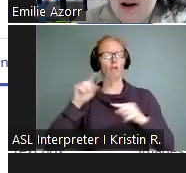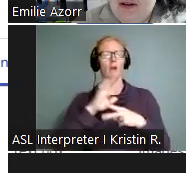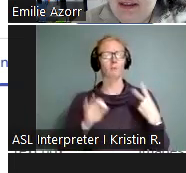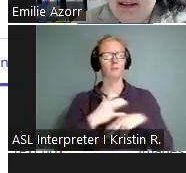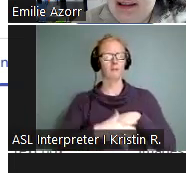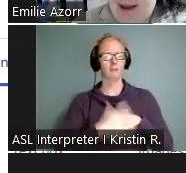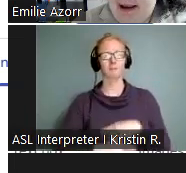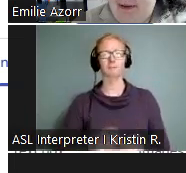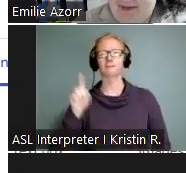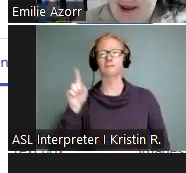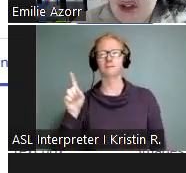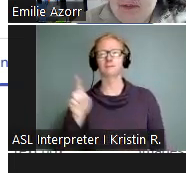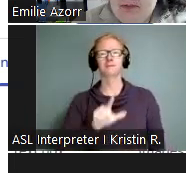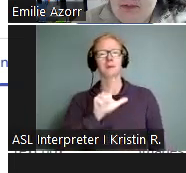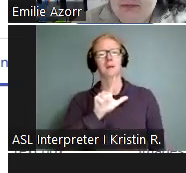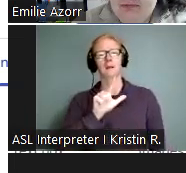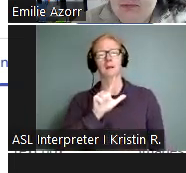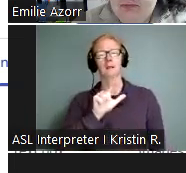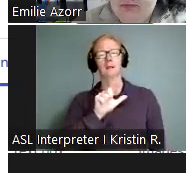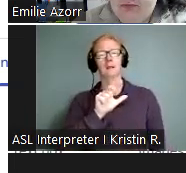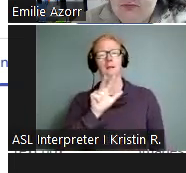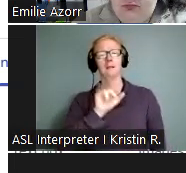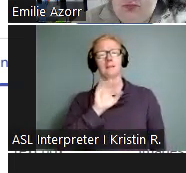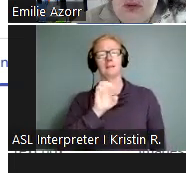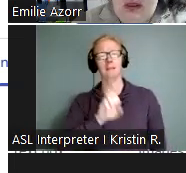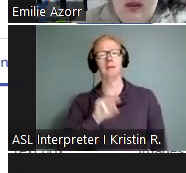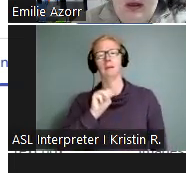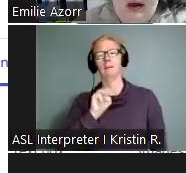We're going to start with the Lizzie McNeff page.